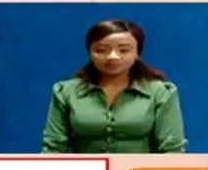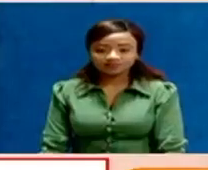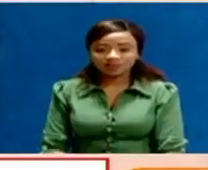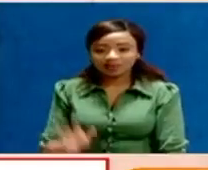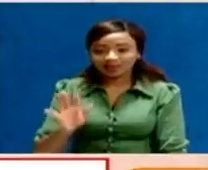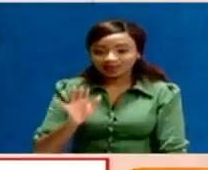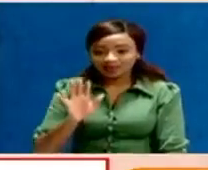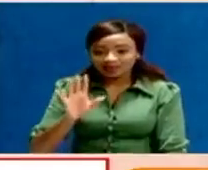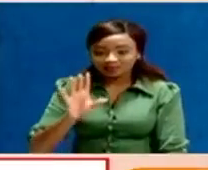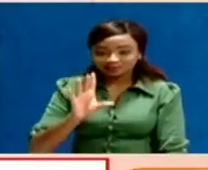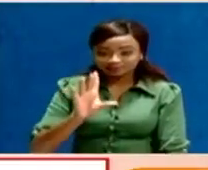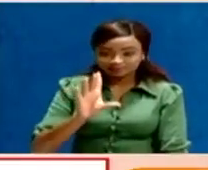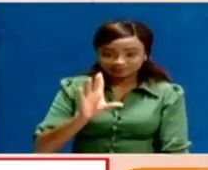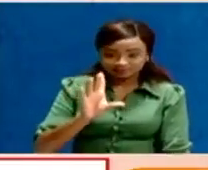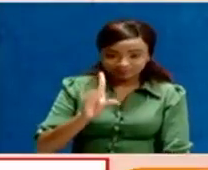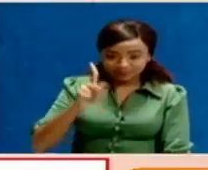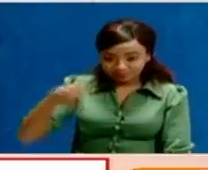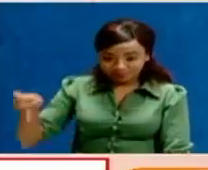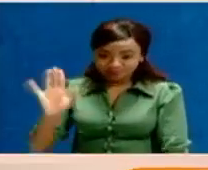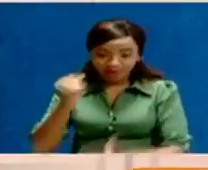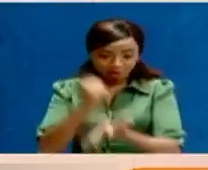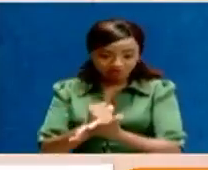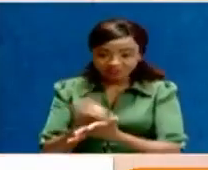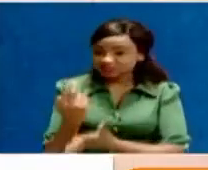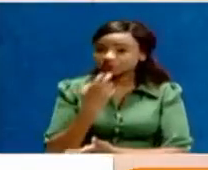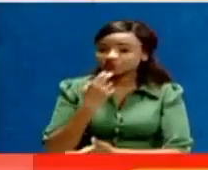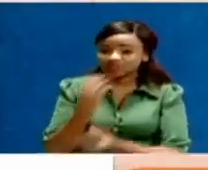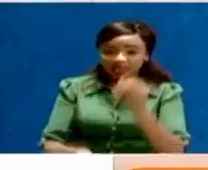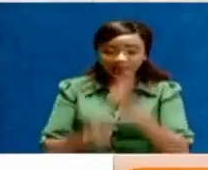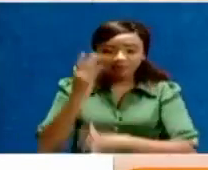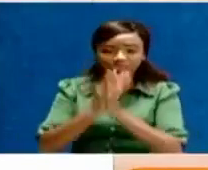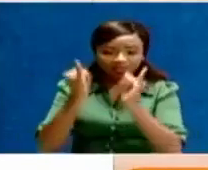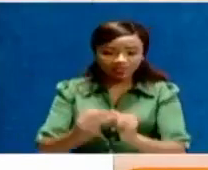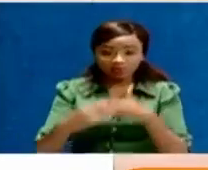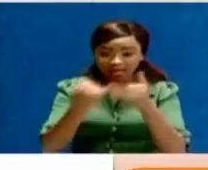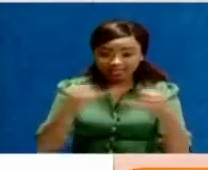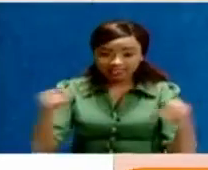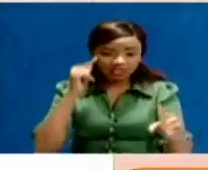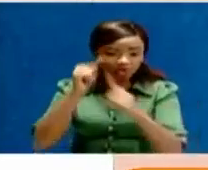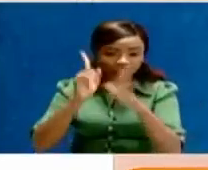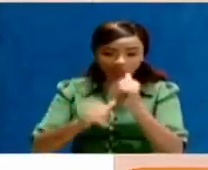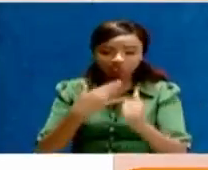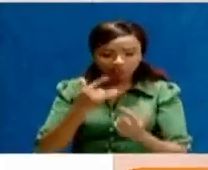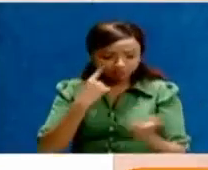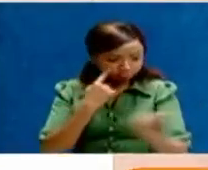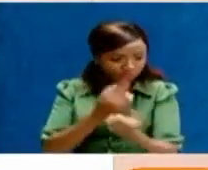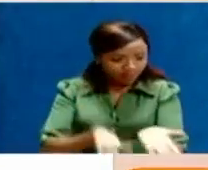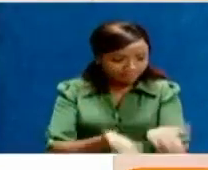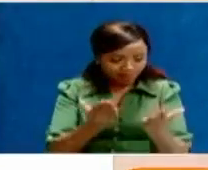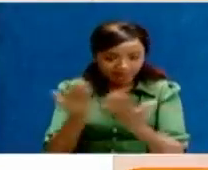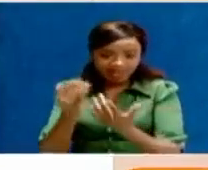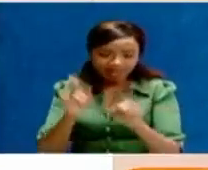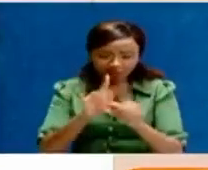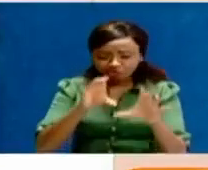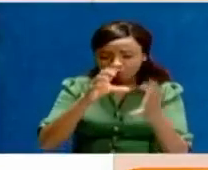Now, the Office of the Director of Public Prosecutions on Tuesday launched new guidelines on the decision to charge and, of course, automated